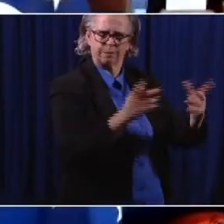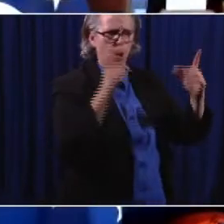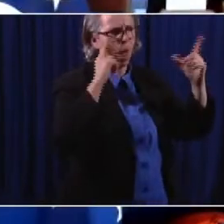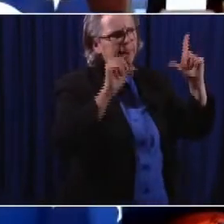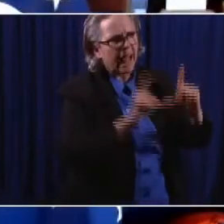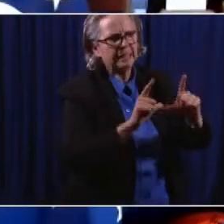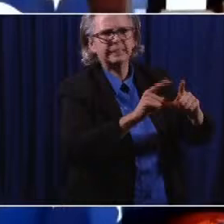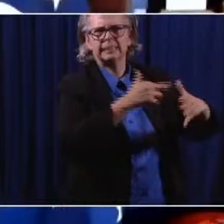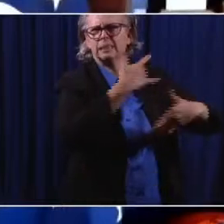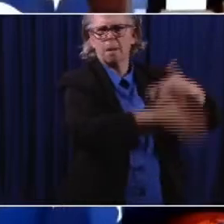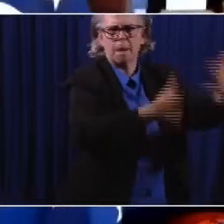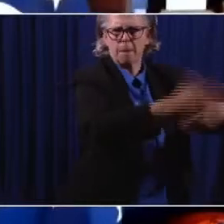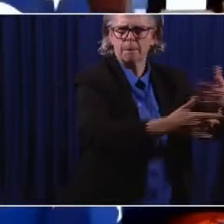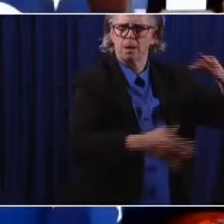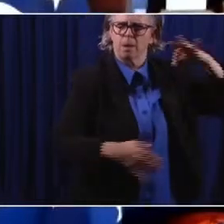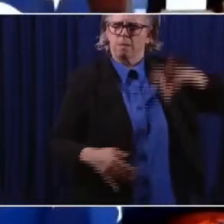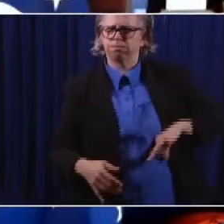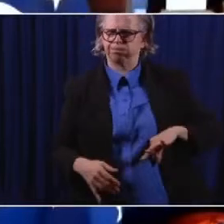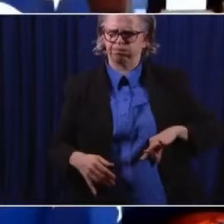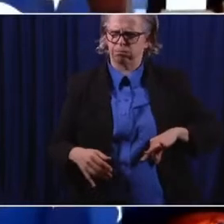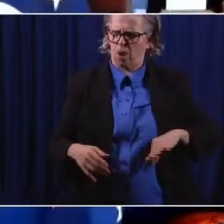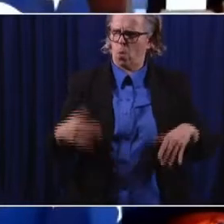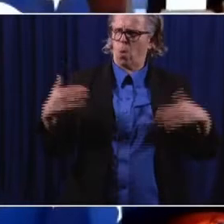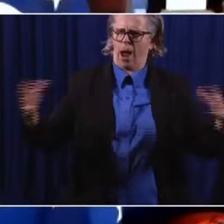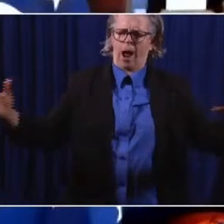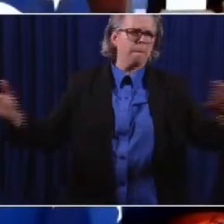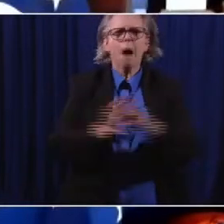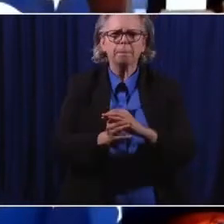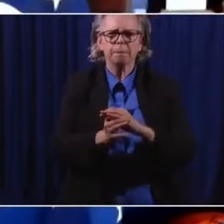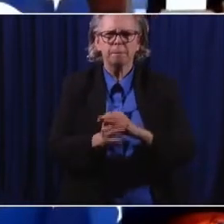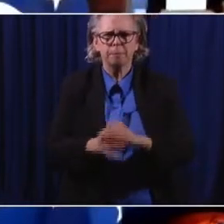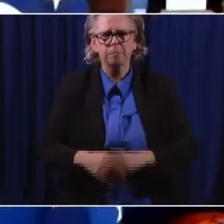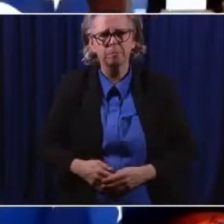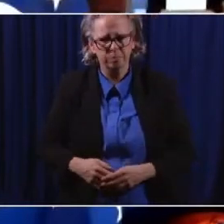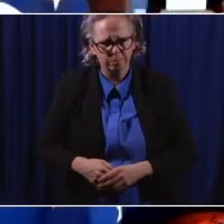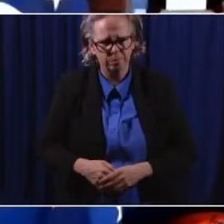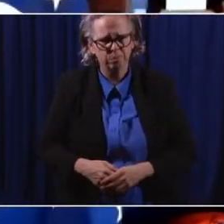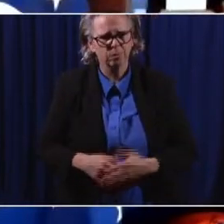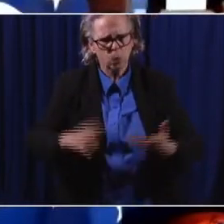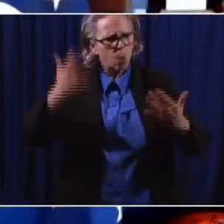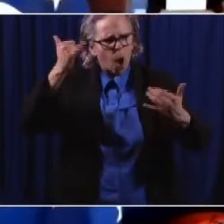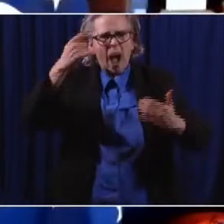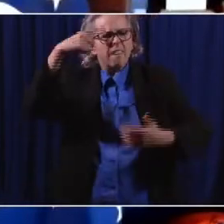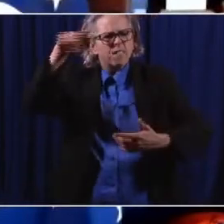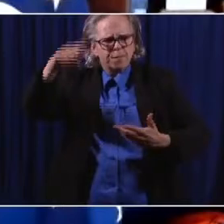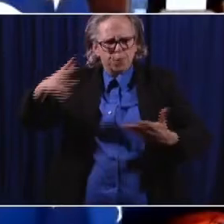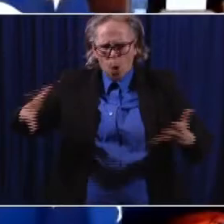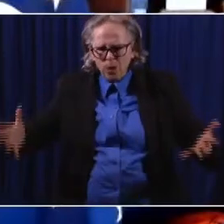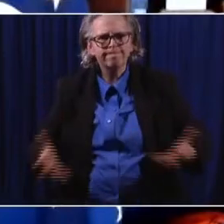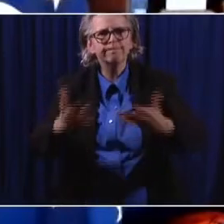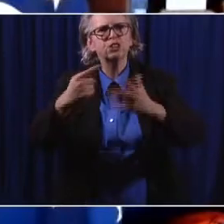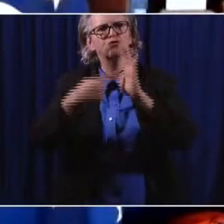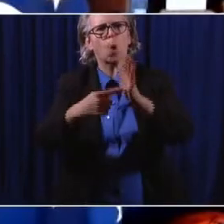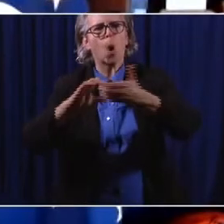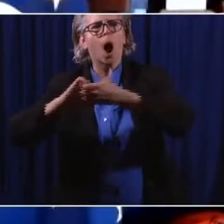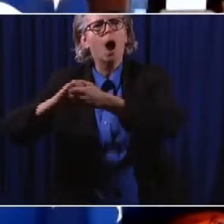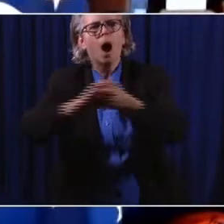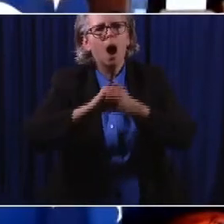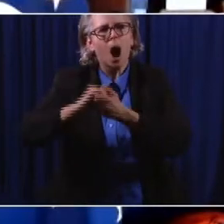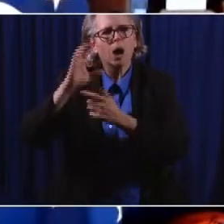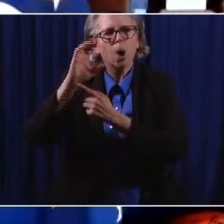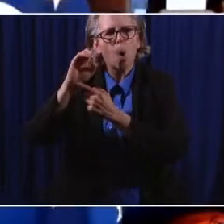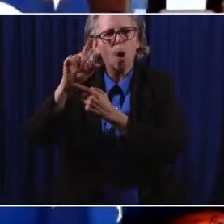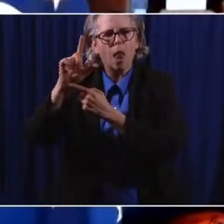royalties. And it's just a new tool that we have to promote collaboration on universities. We're also going to gather, in the